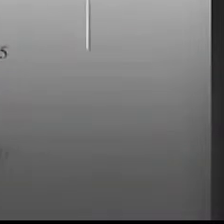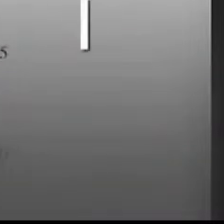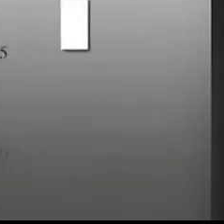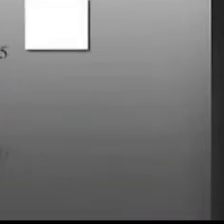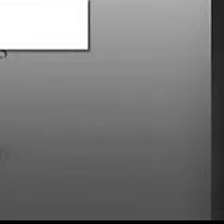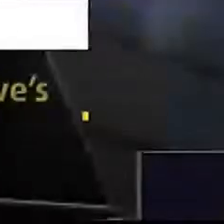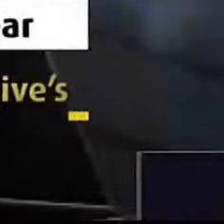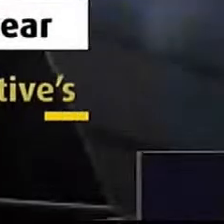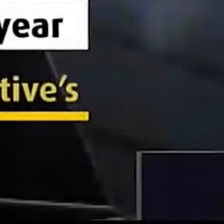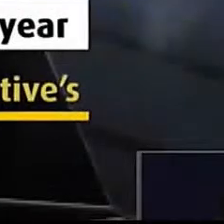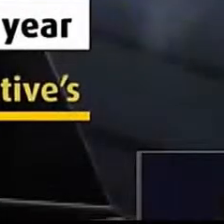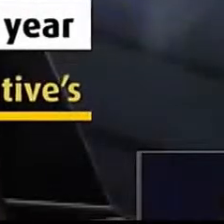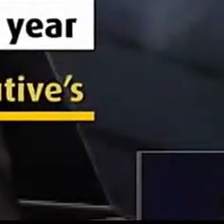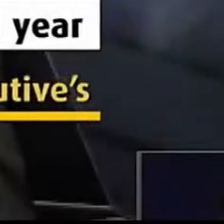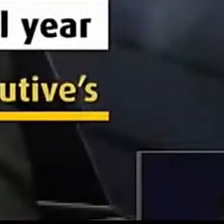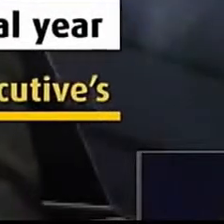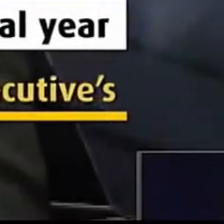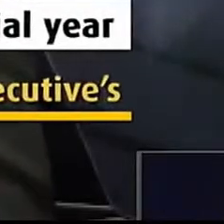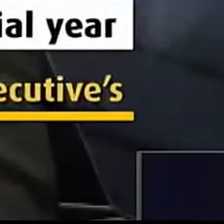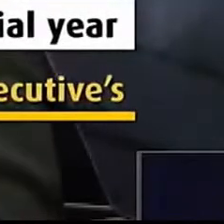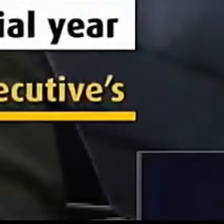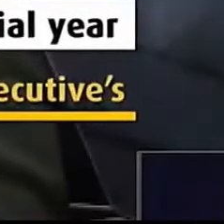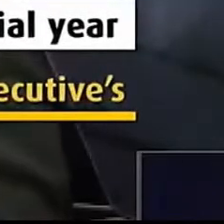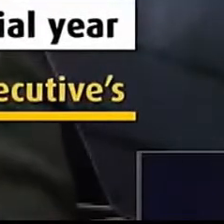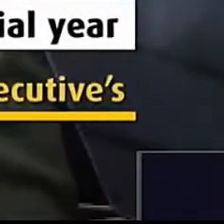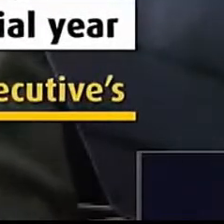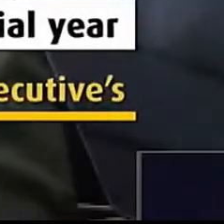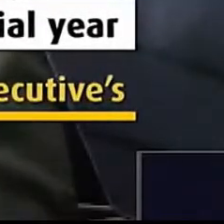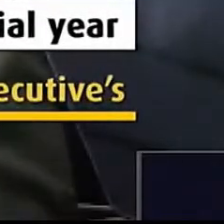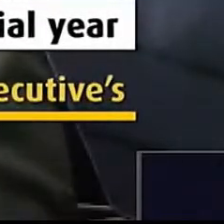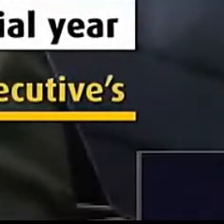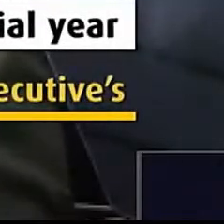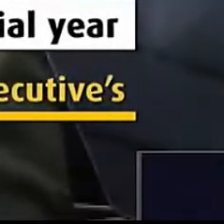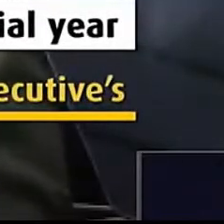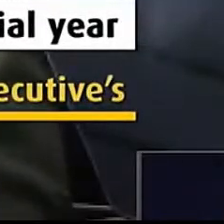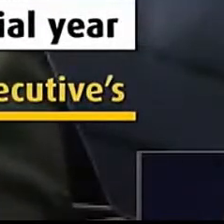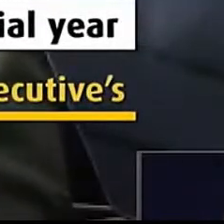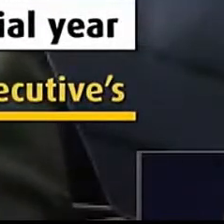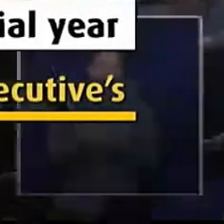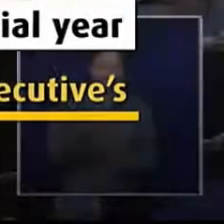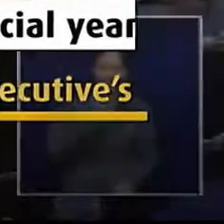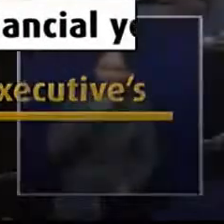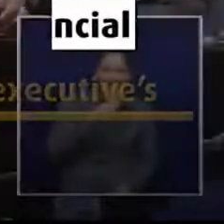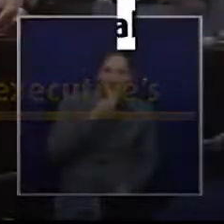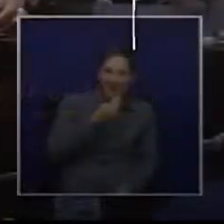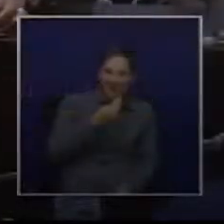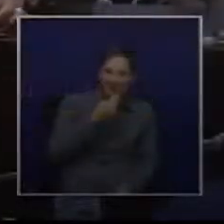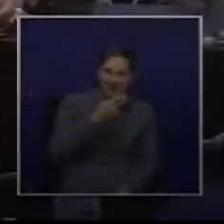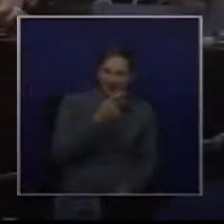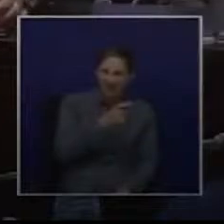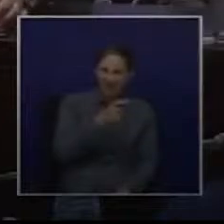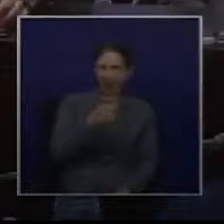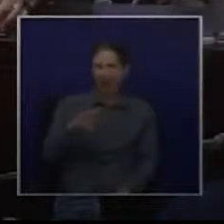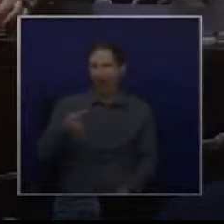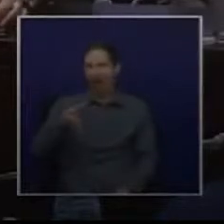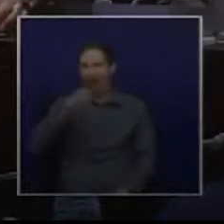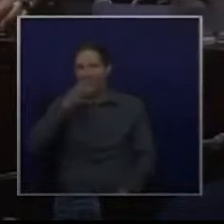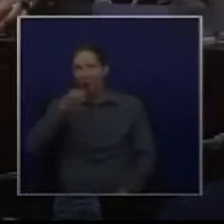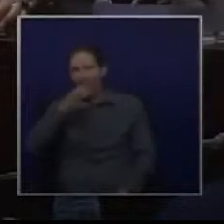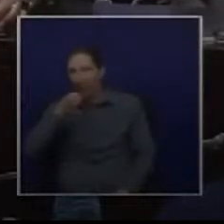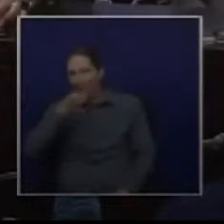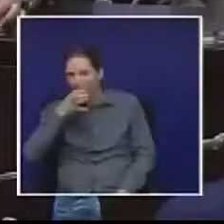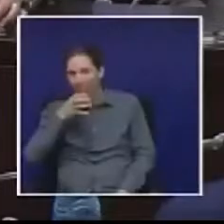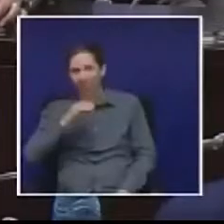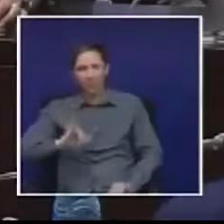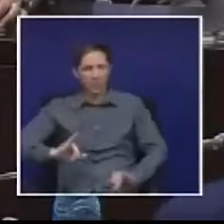follows. The framework for a specific financial year that gives effect to the National Executive's macroeconomic policy